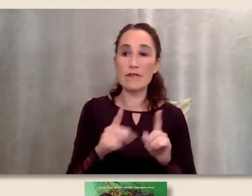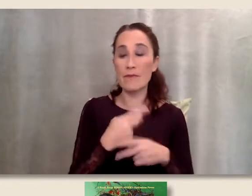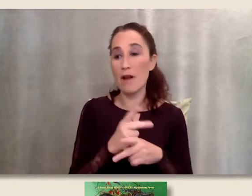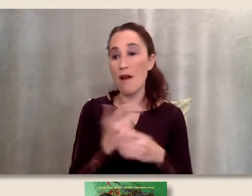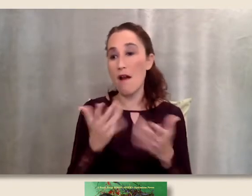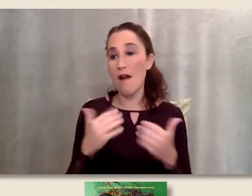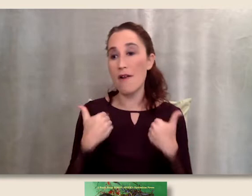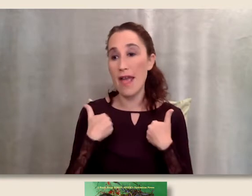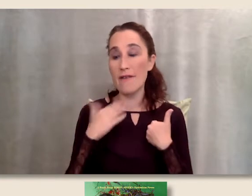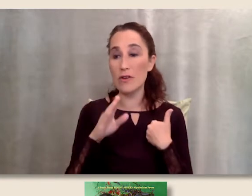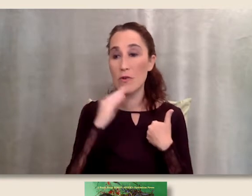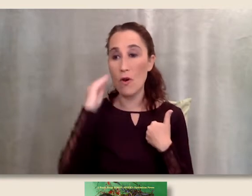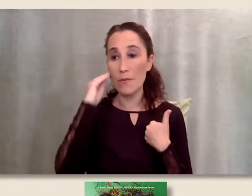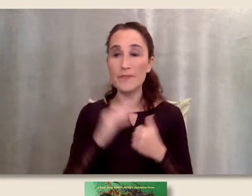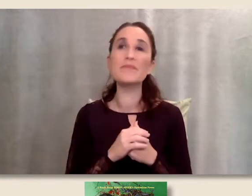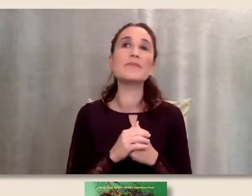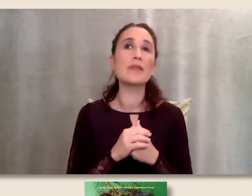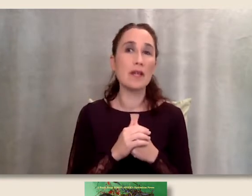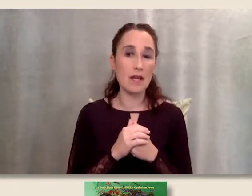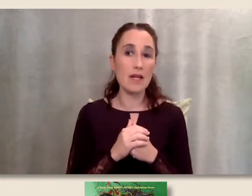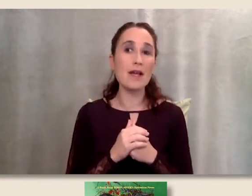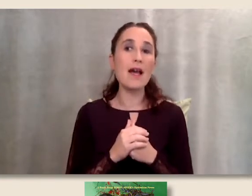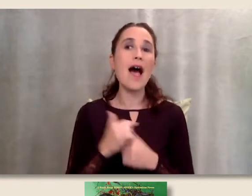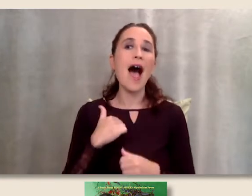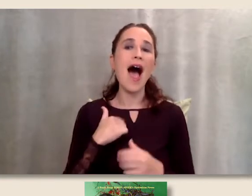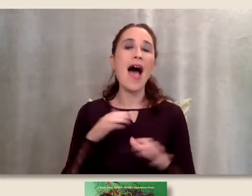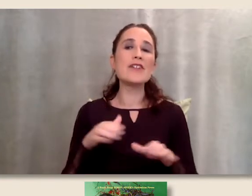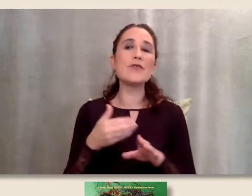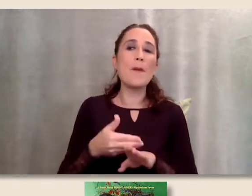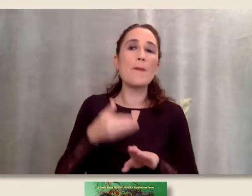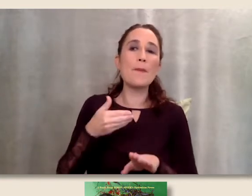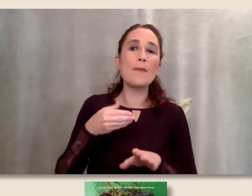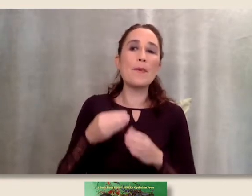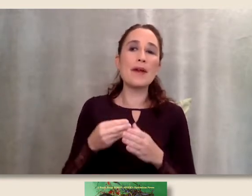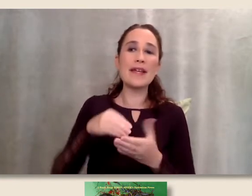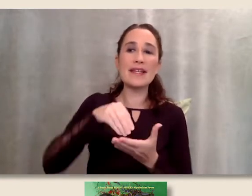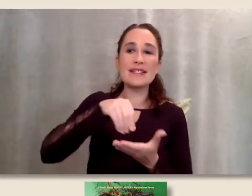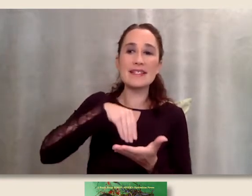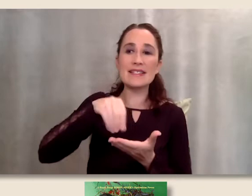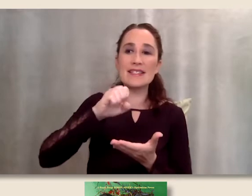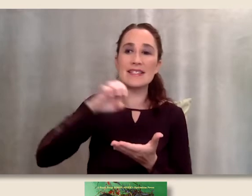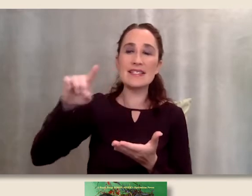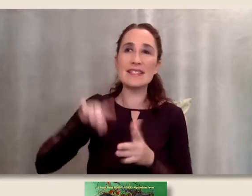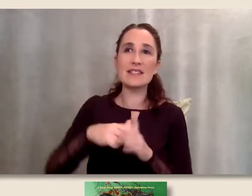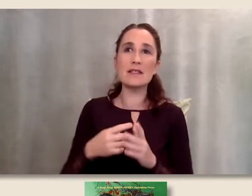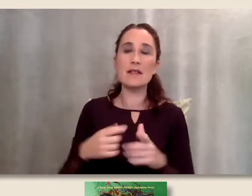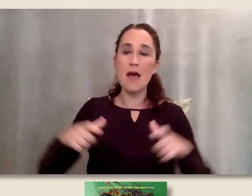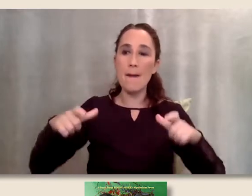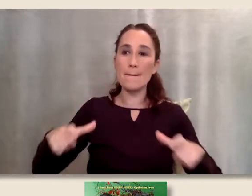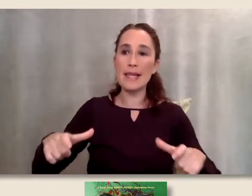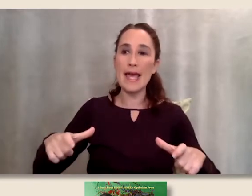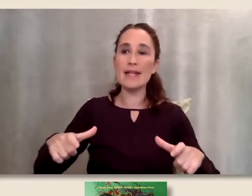have already around your house. I actually do pre-seed starter, and that's actually just using a plate, a moistened